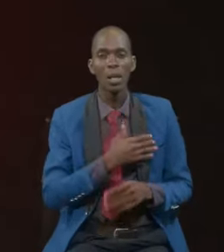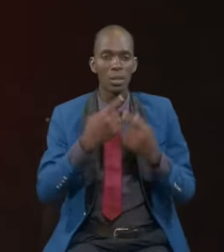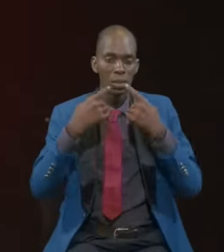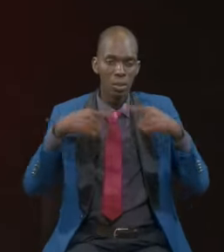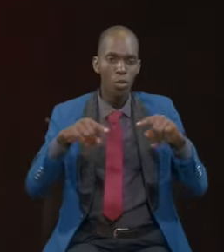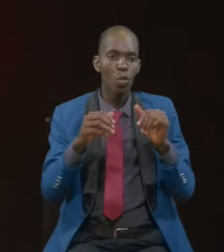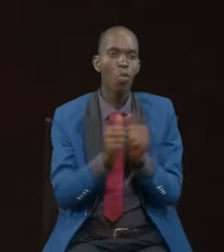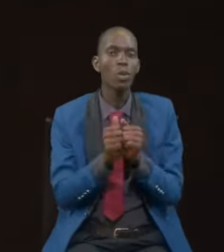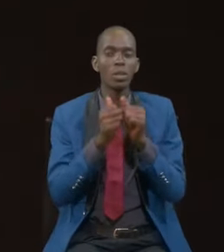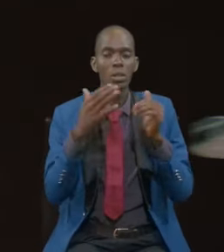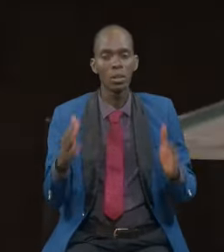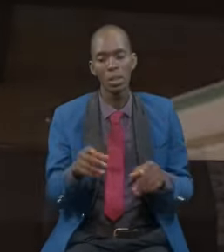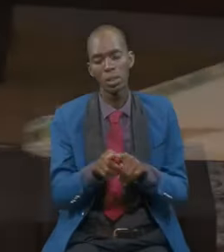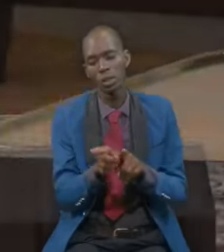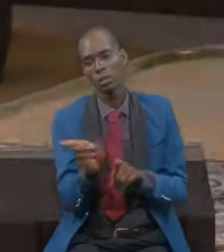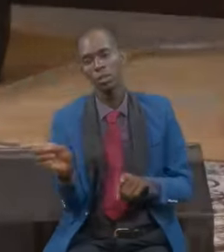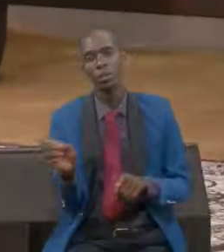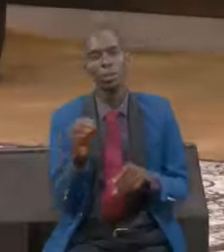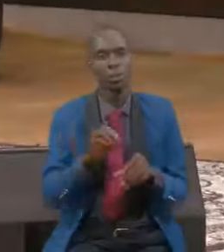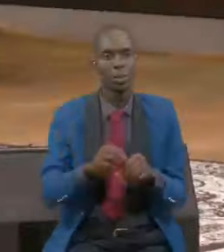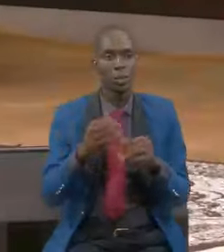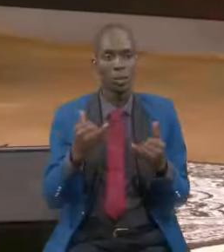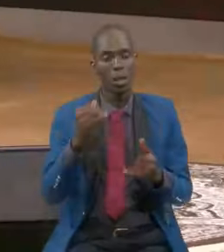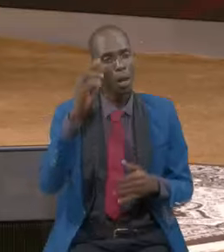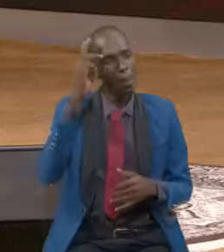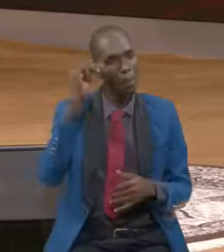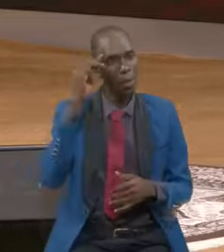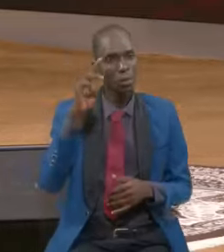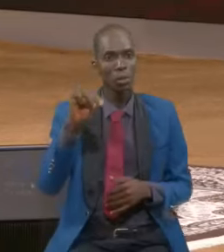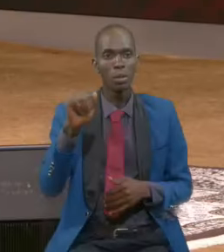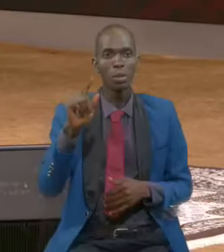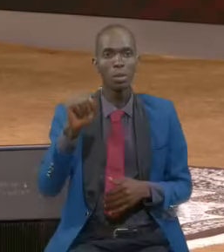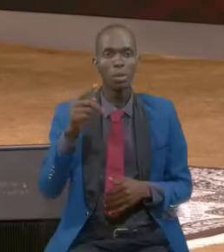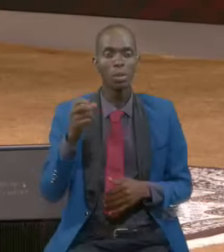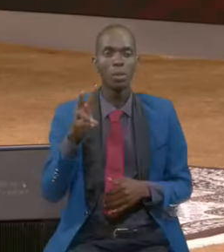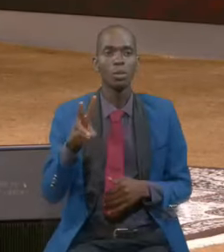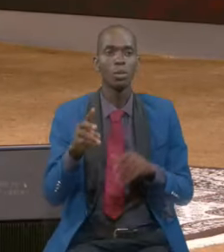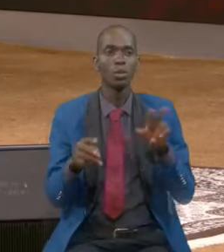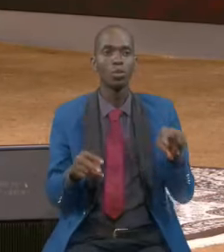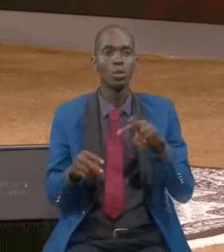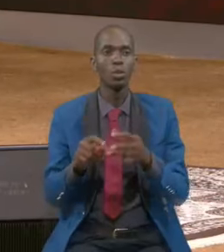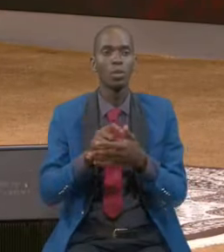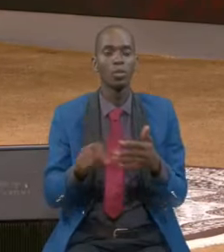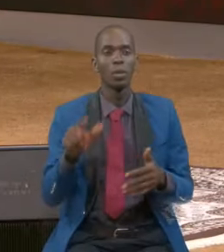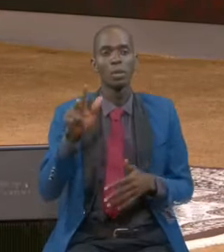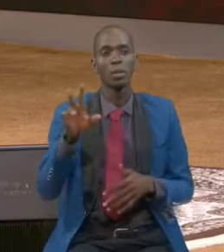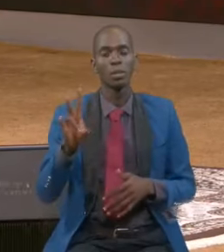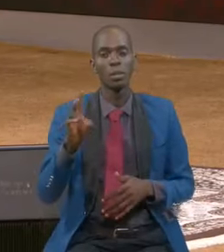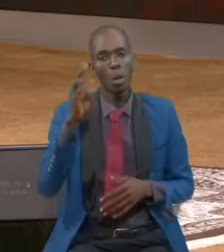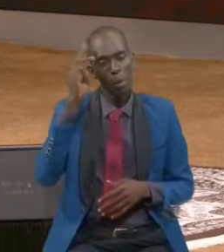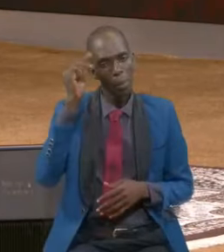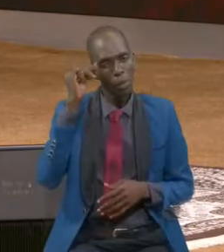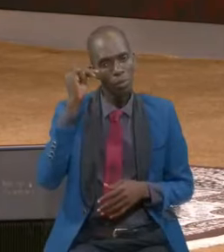without deviation. In Matthew chapter 22, We're reading from verse 37.